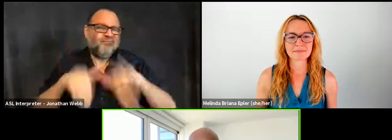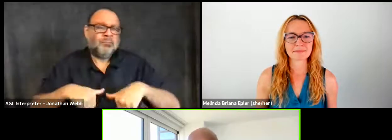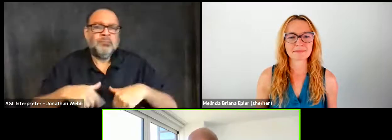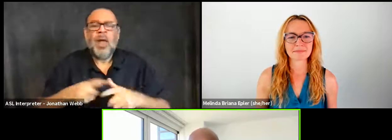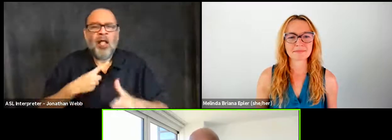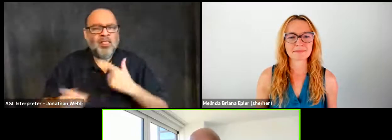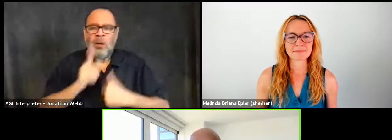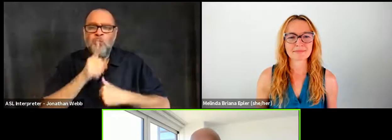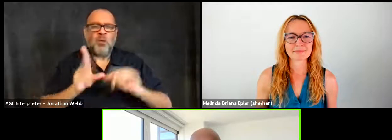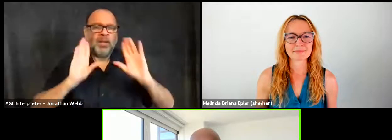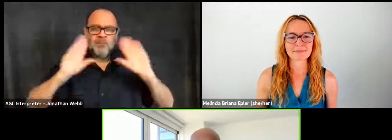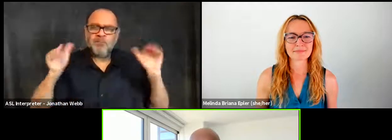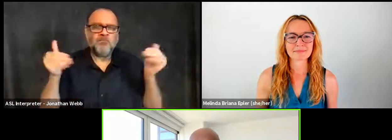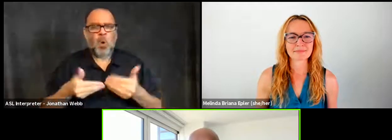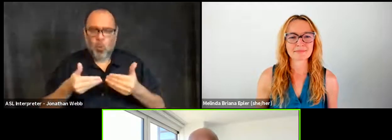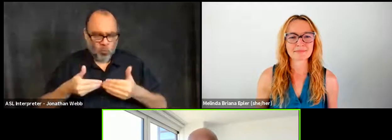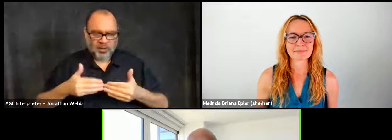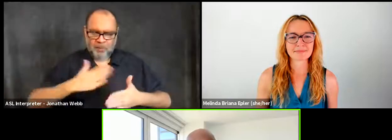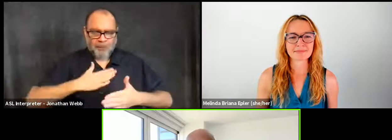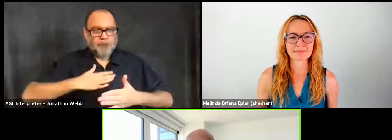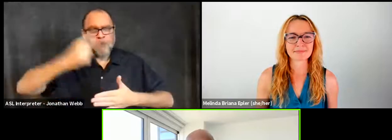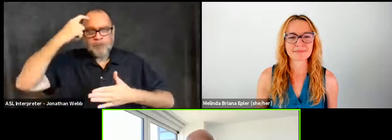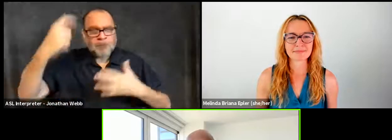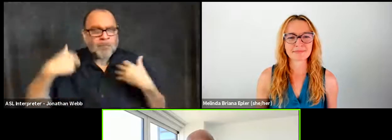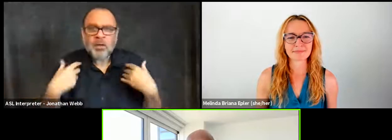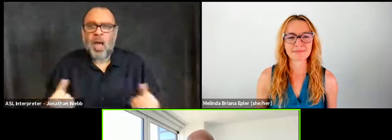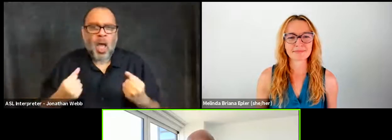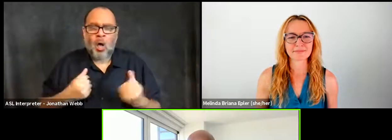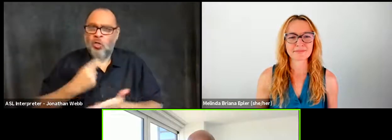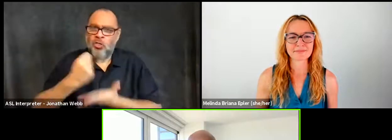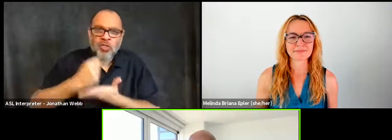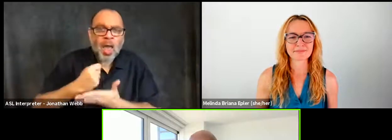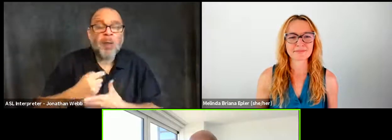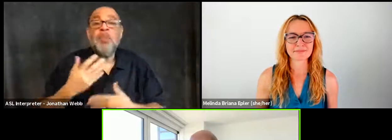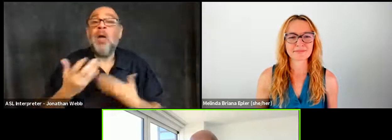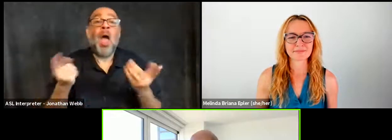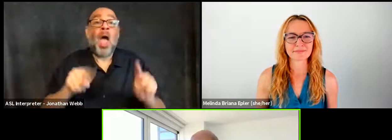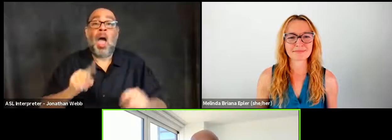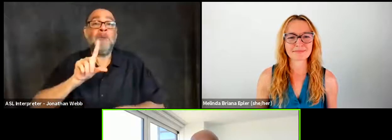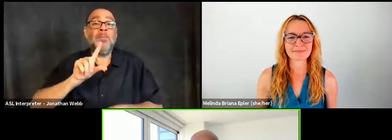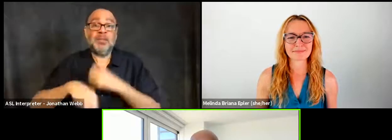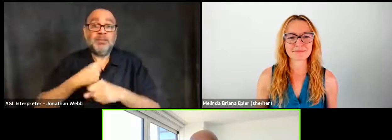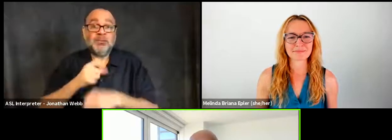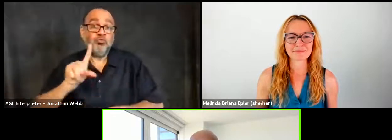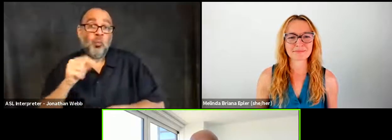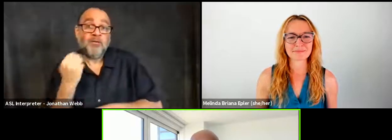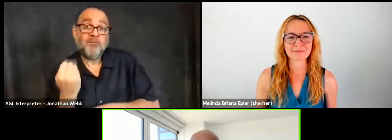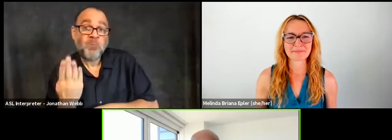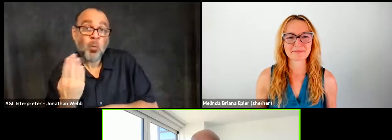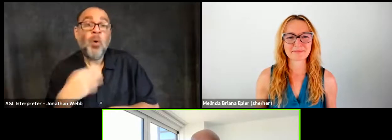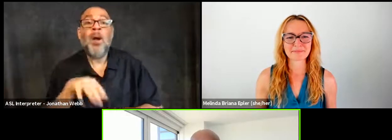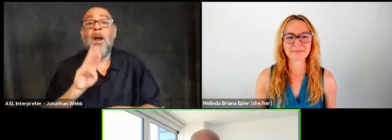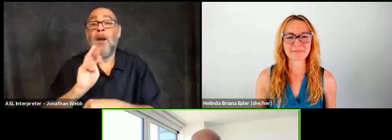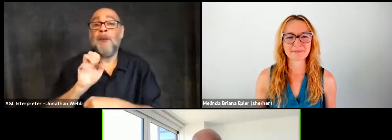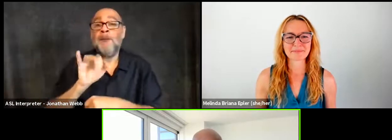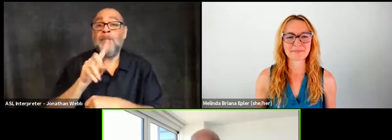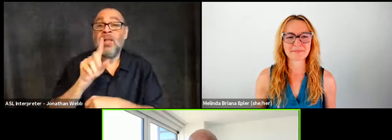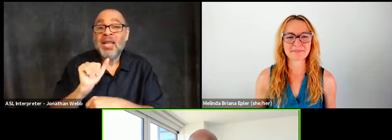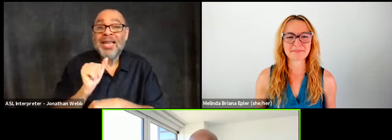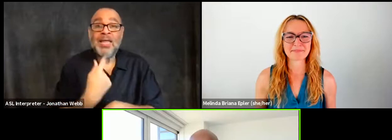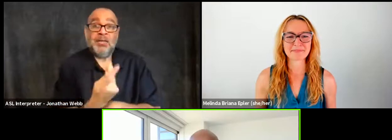therapy, getting in shape. Then I met Melinda in 2014, and then we started dating. And it was like, once you go Facebook, it was,